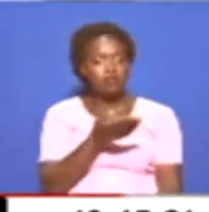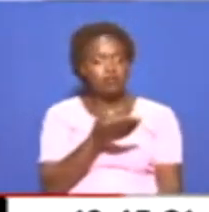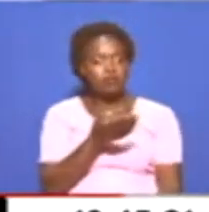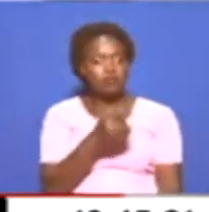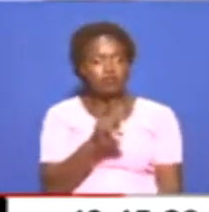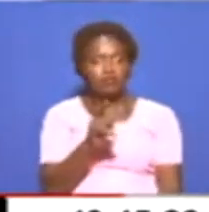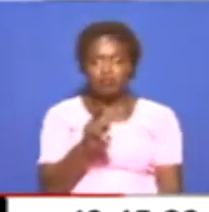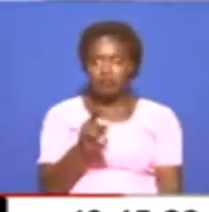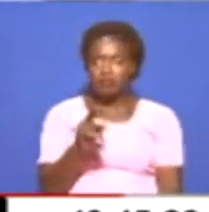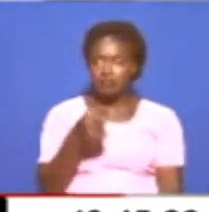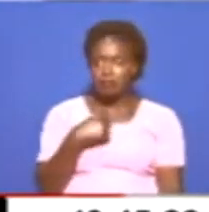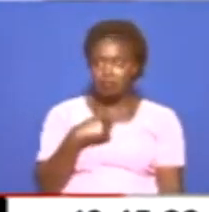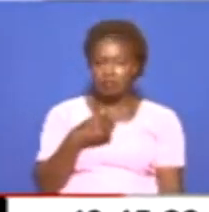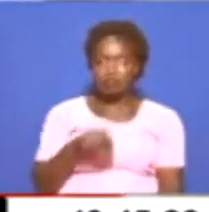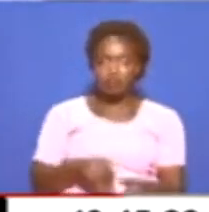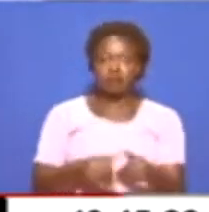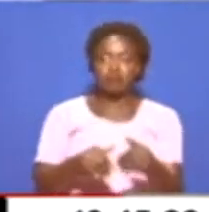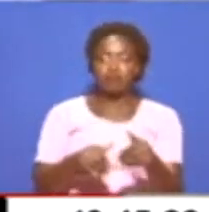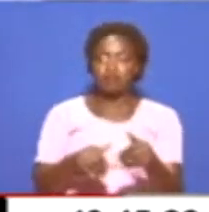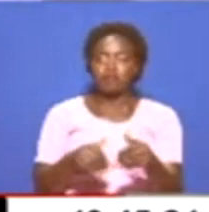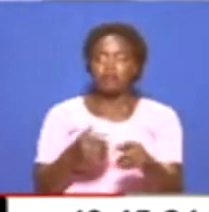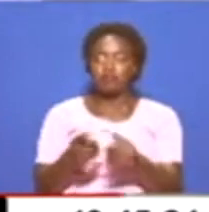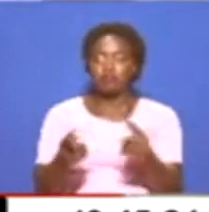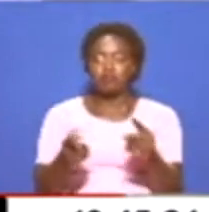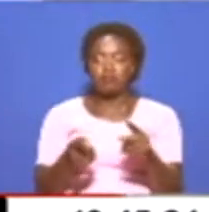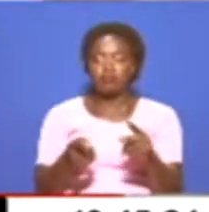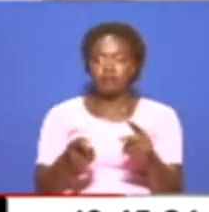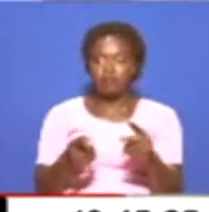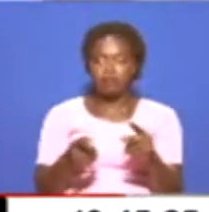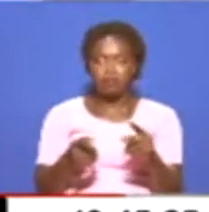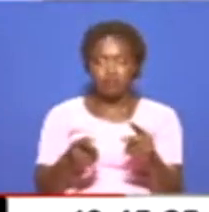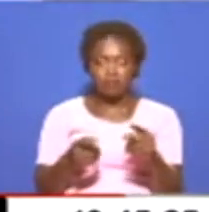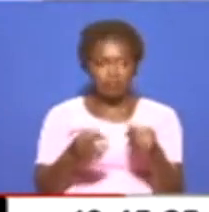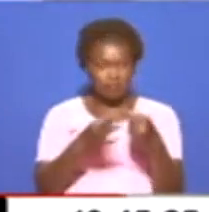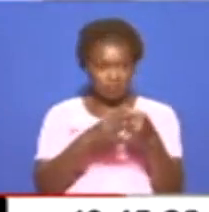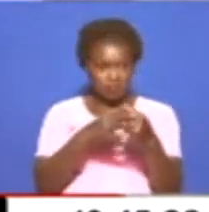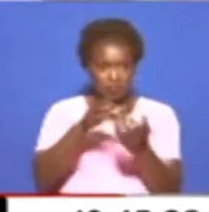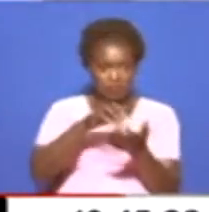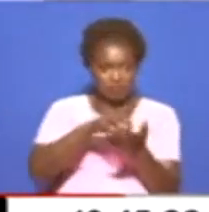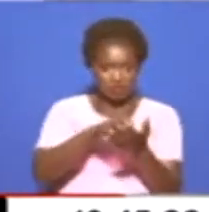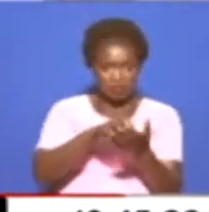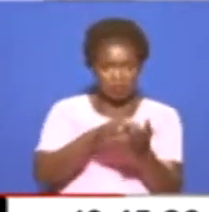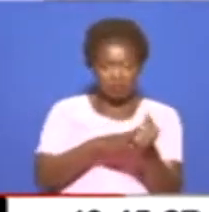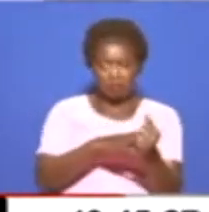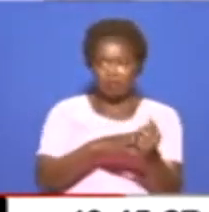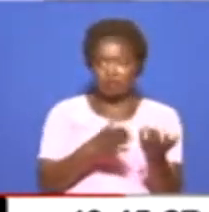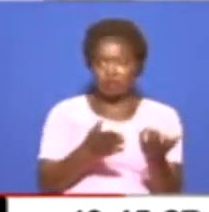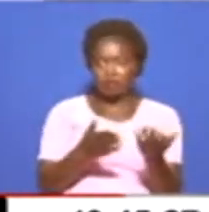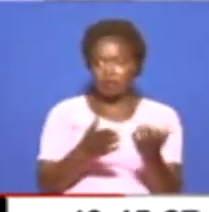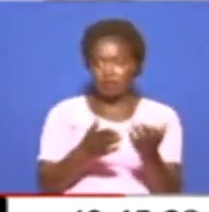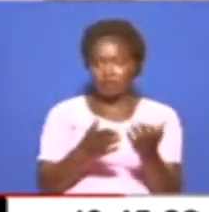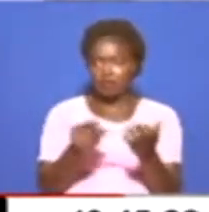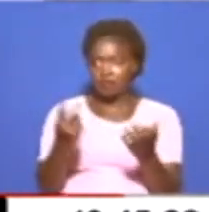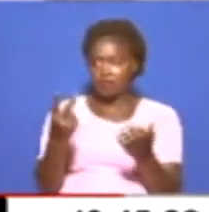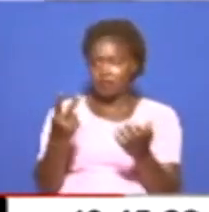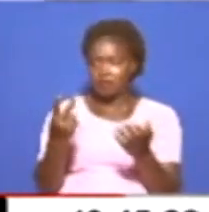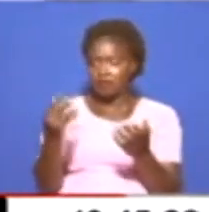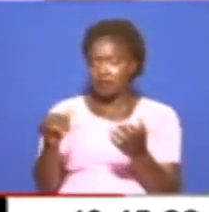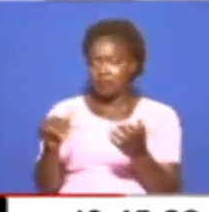is trailing, but from the 8 polling stations that he is leading, and the 2 that are yet